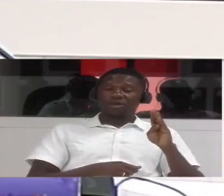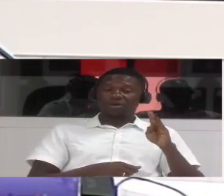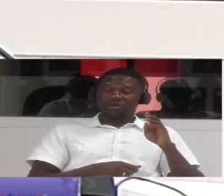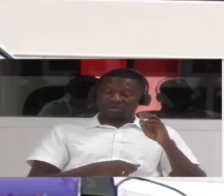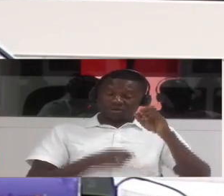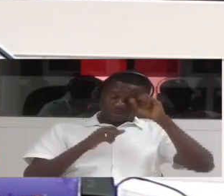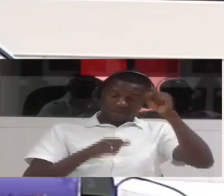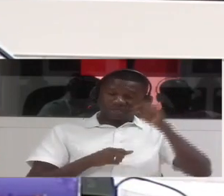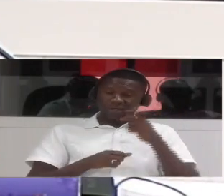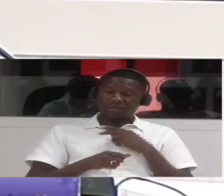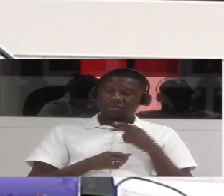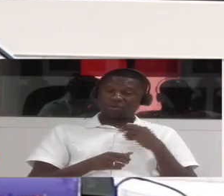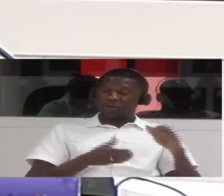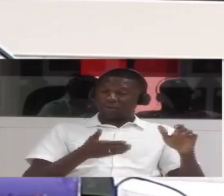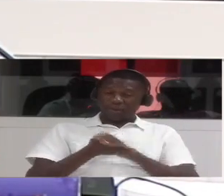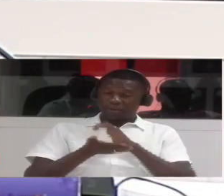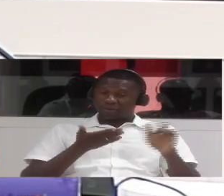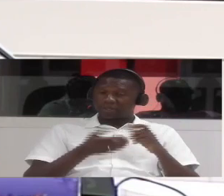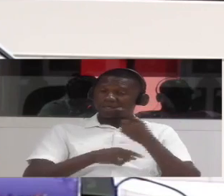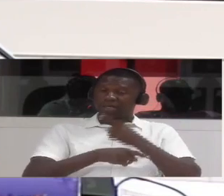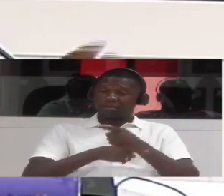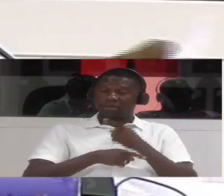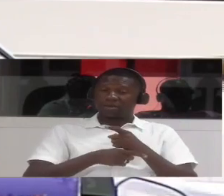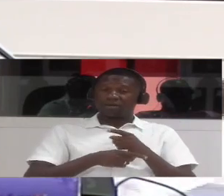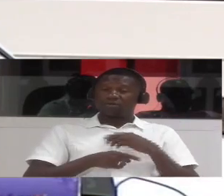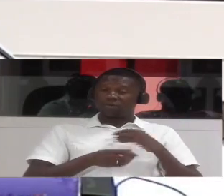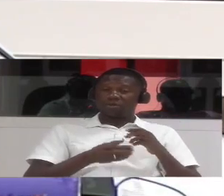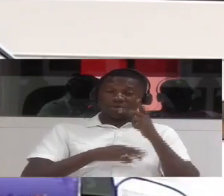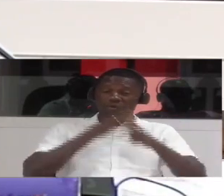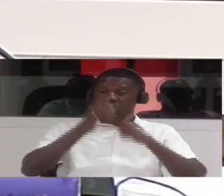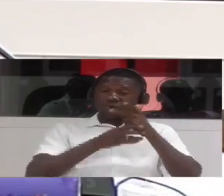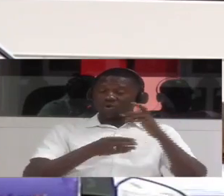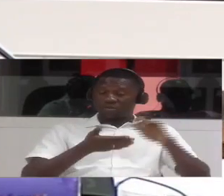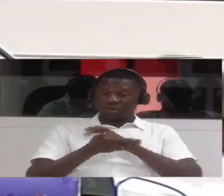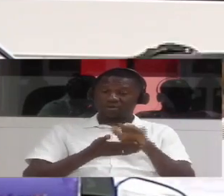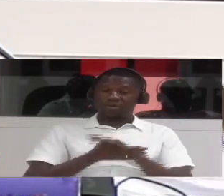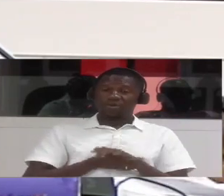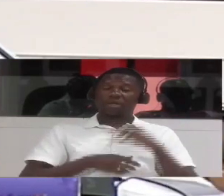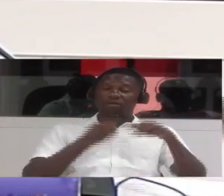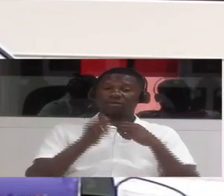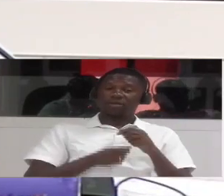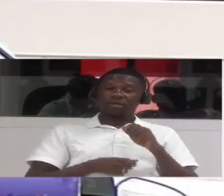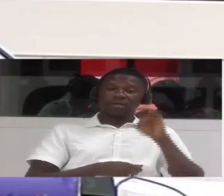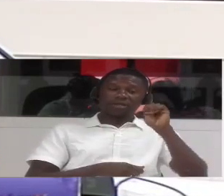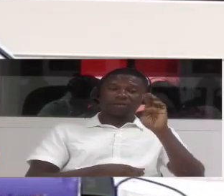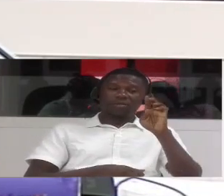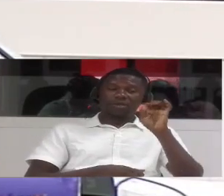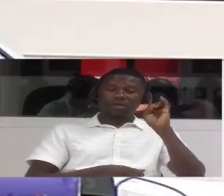the world map. And so Ibrahima was arrested.